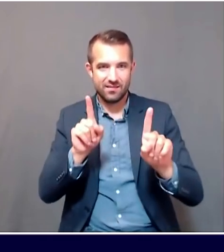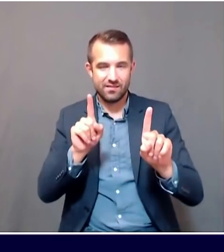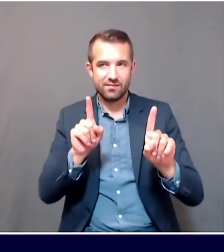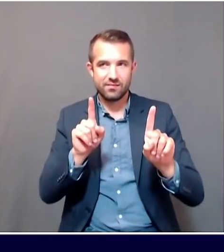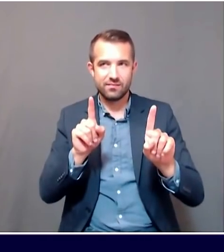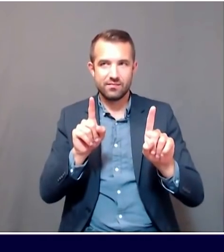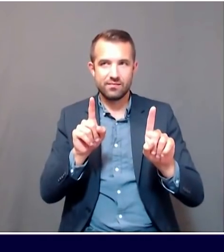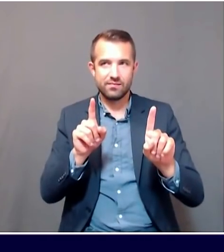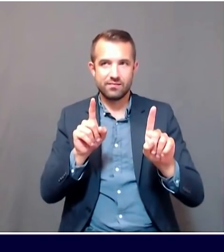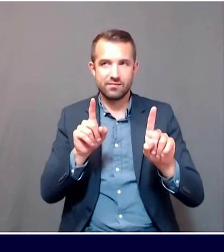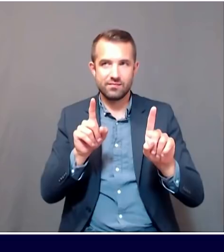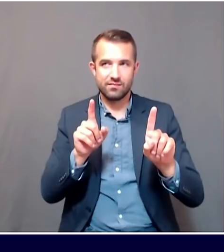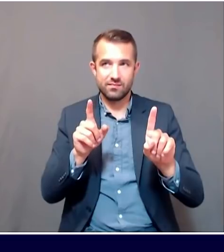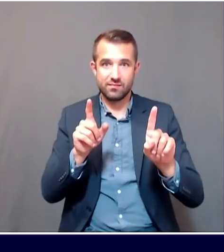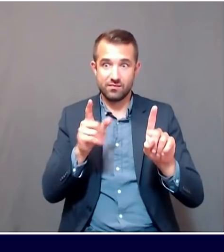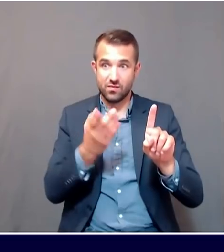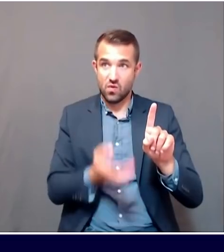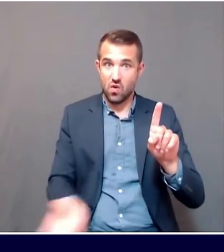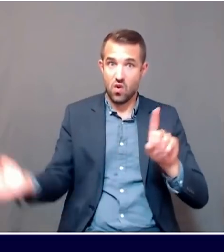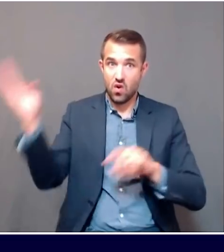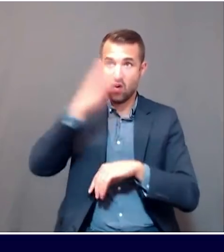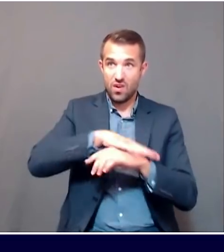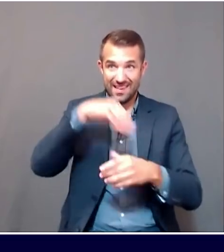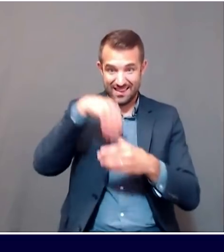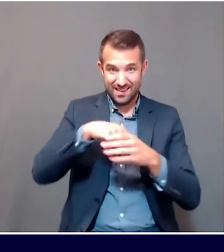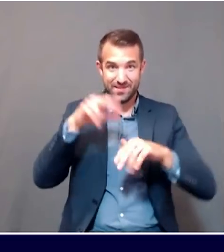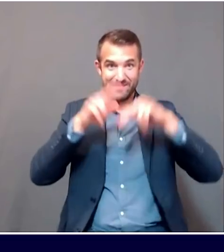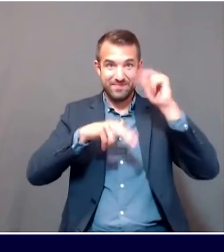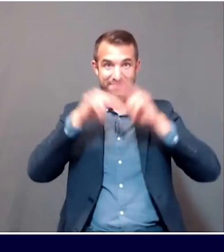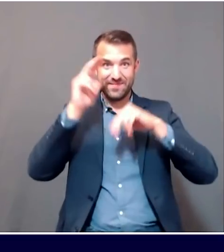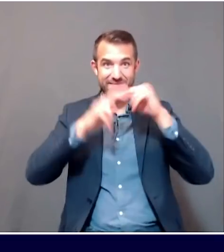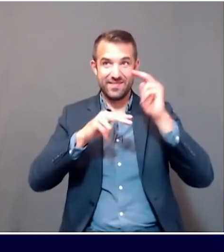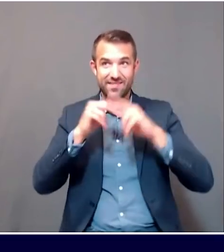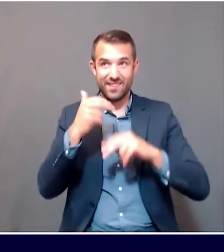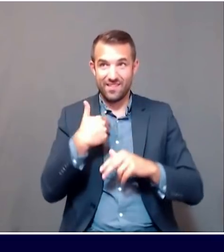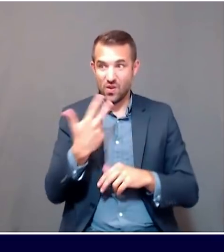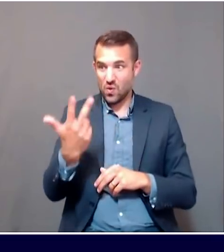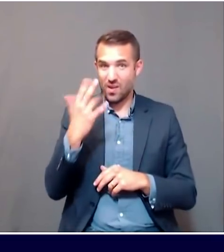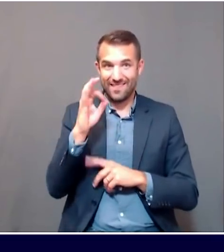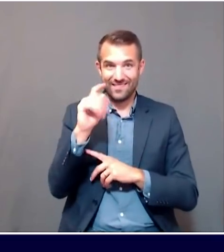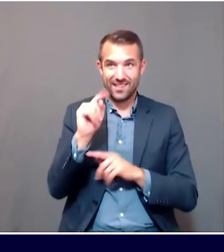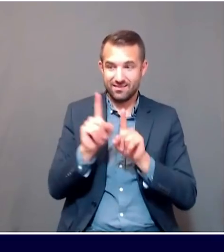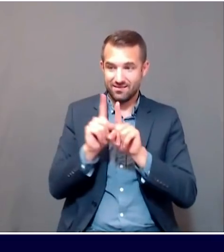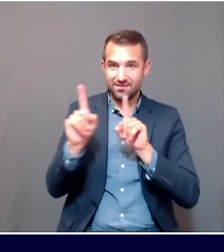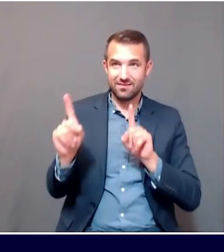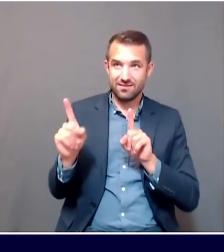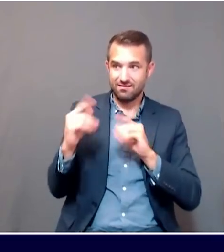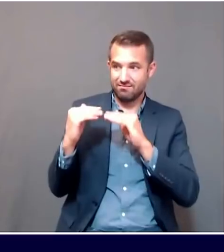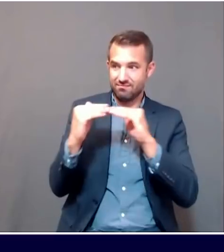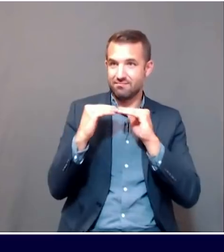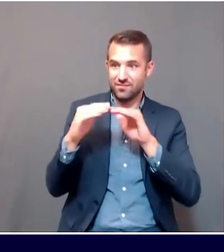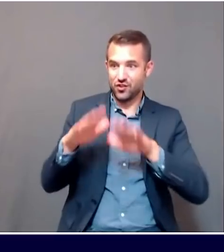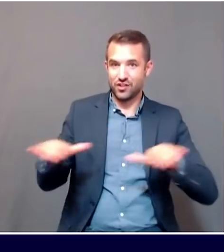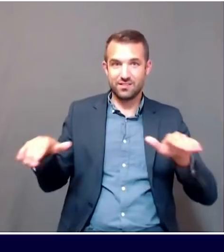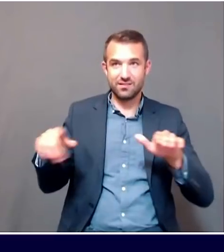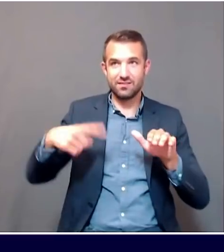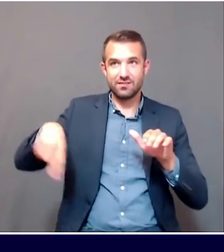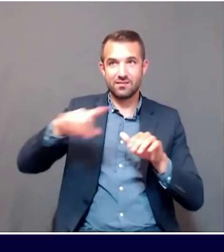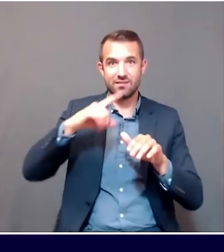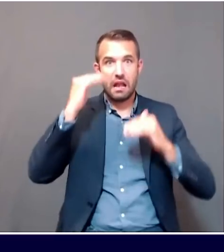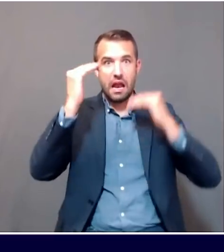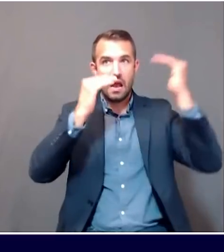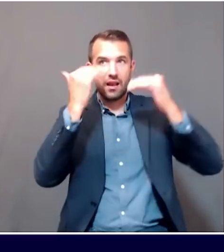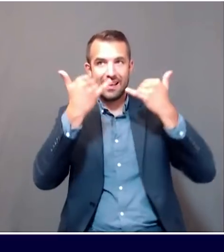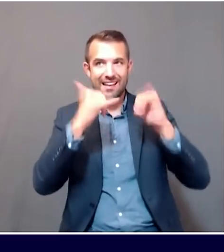they're unmasked. And the adults have to stay 6 feet away from the students. What was the scientific rationale for only 3 feet of distancing